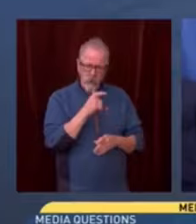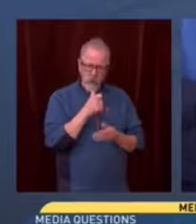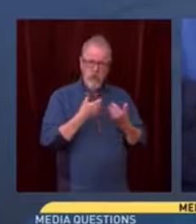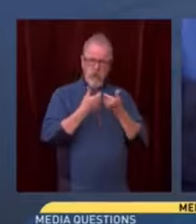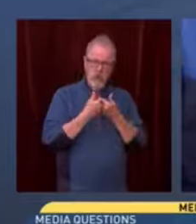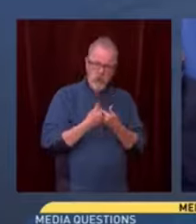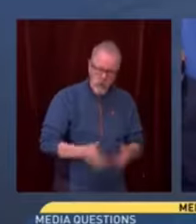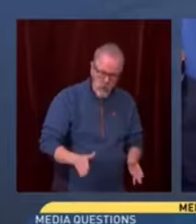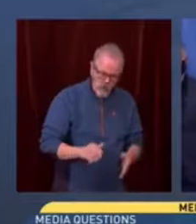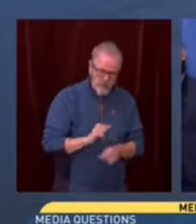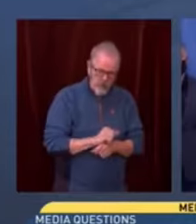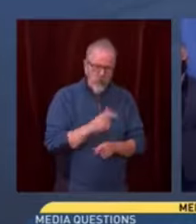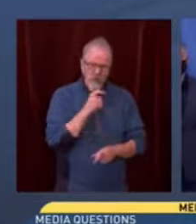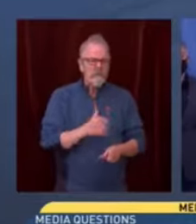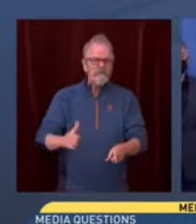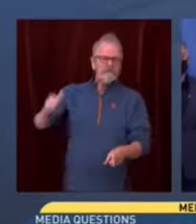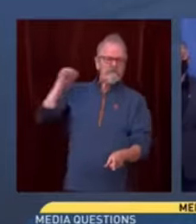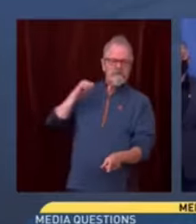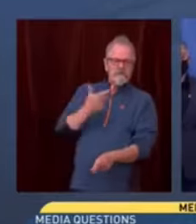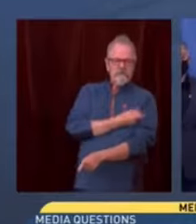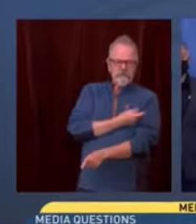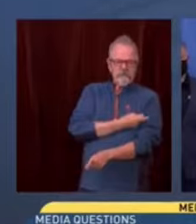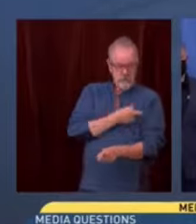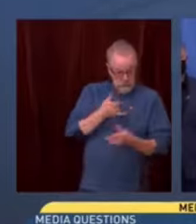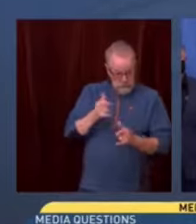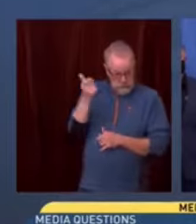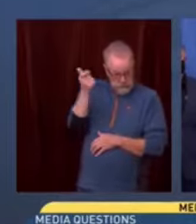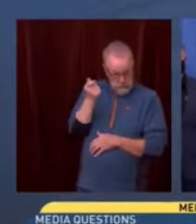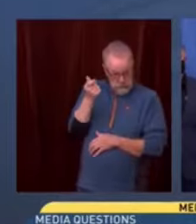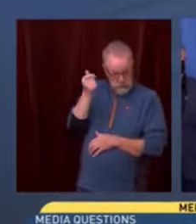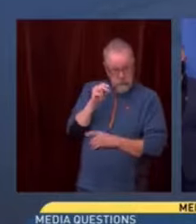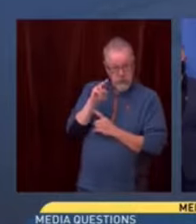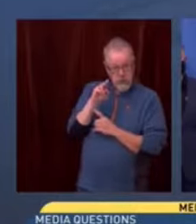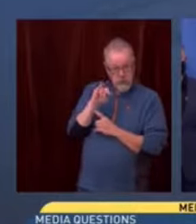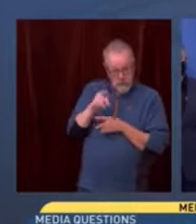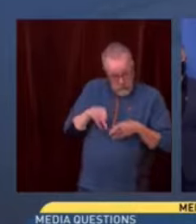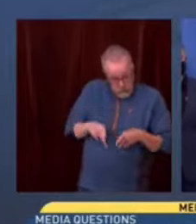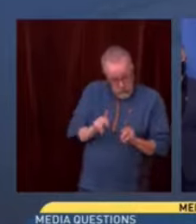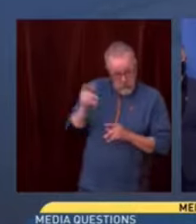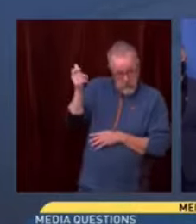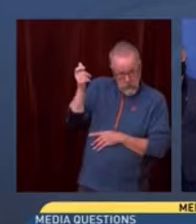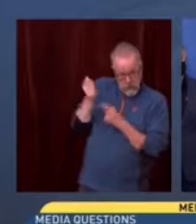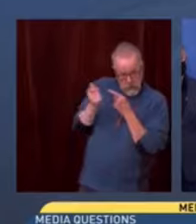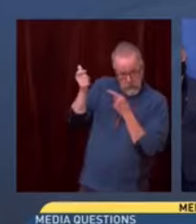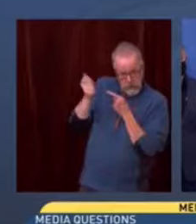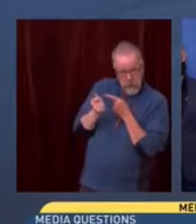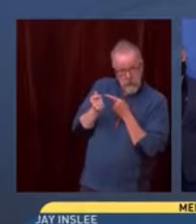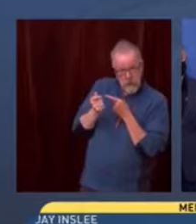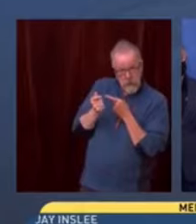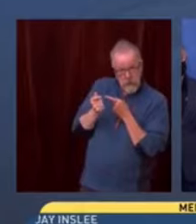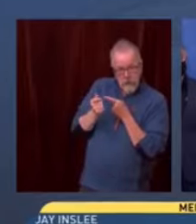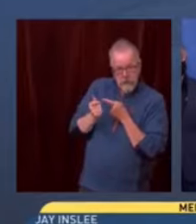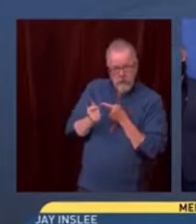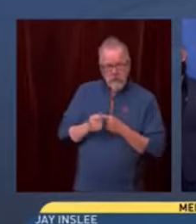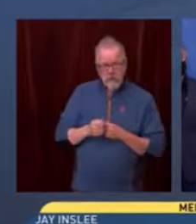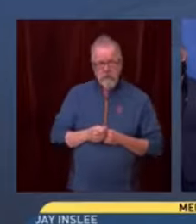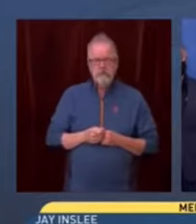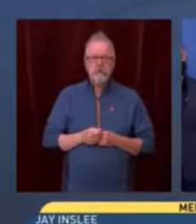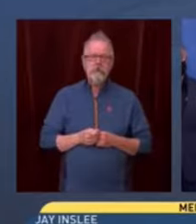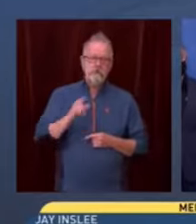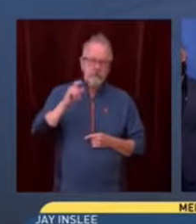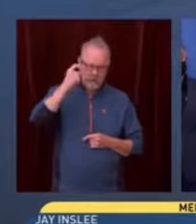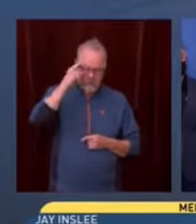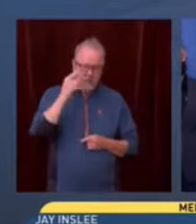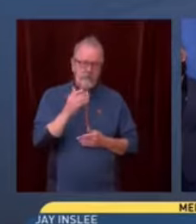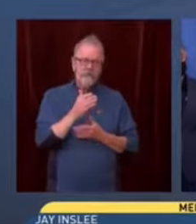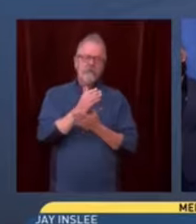any unemployment available to those folks? There is some possibility, but not a